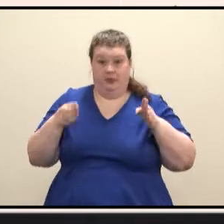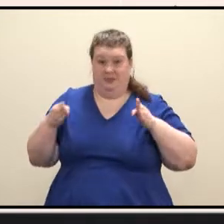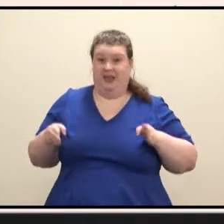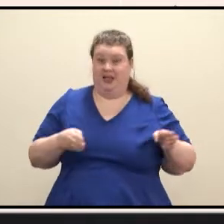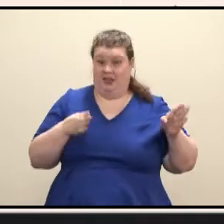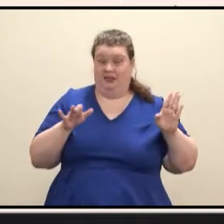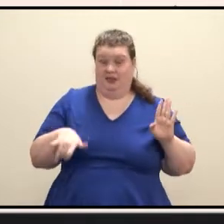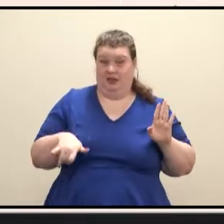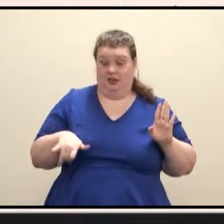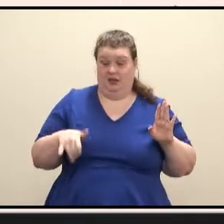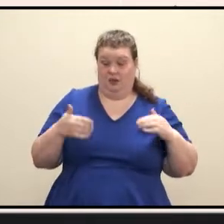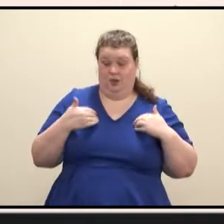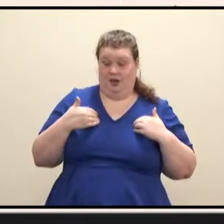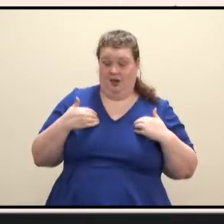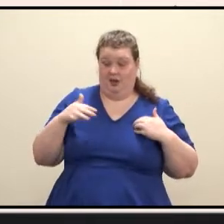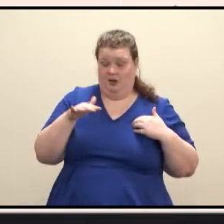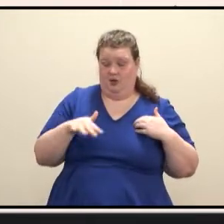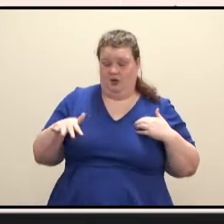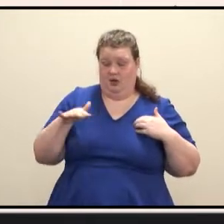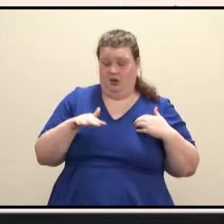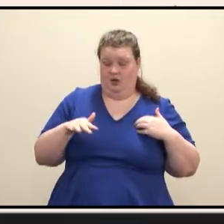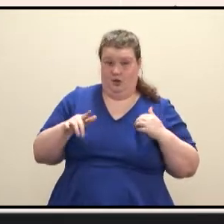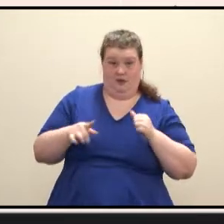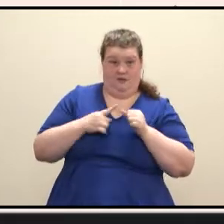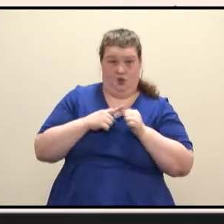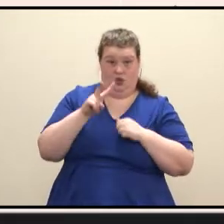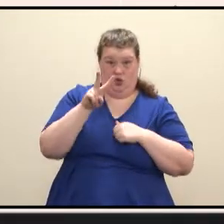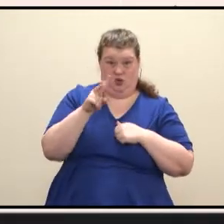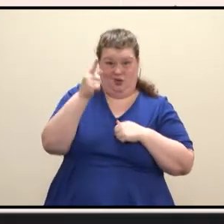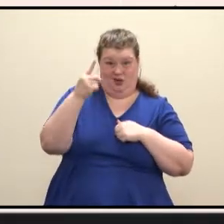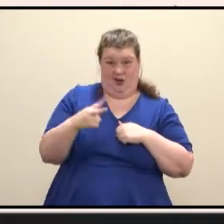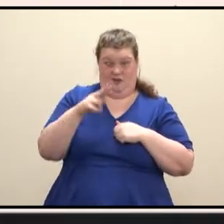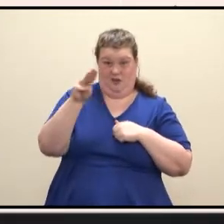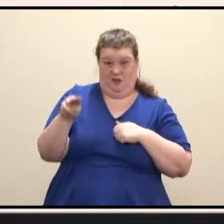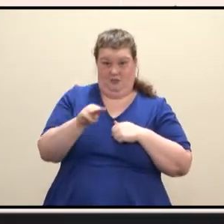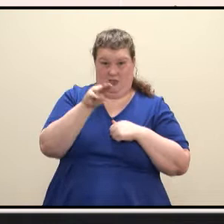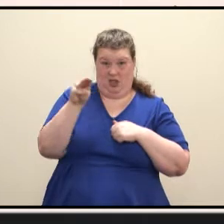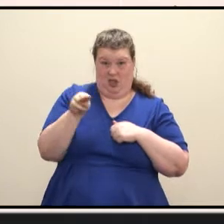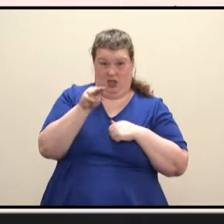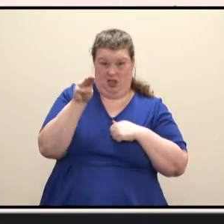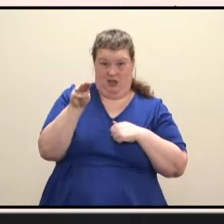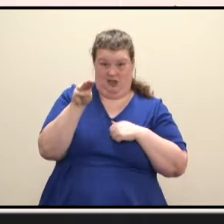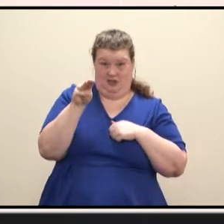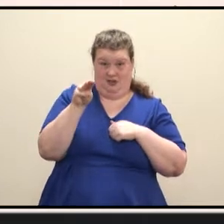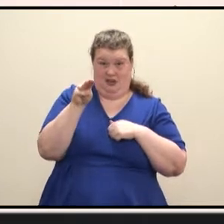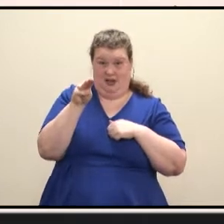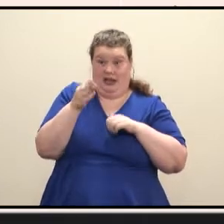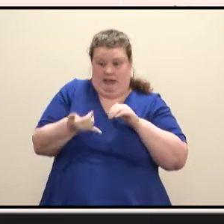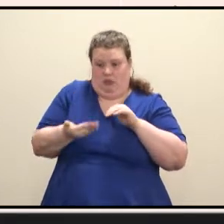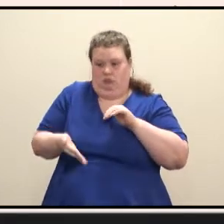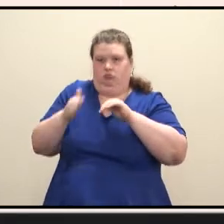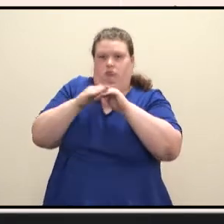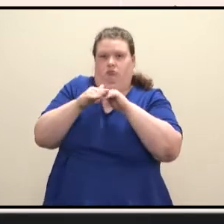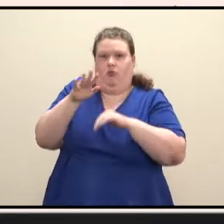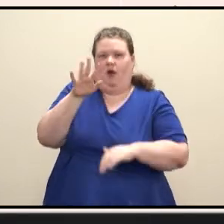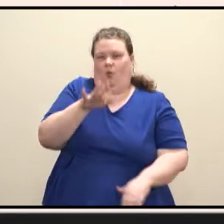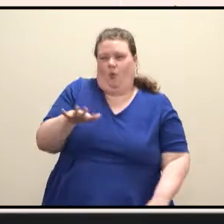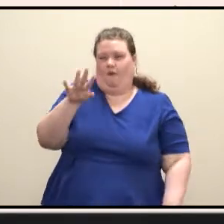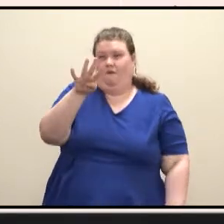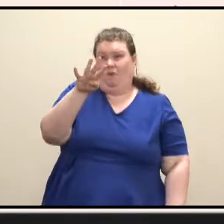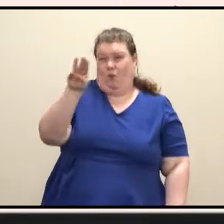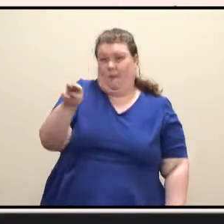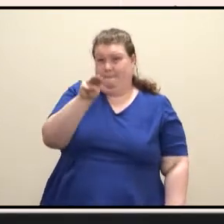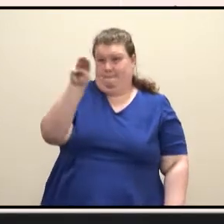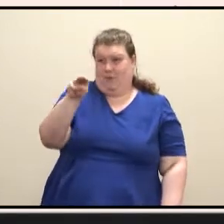of, we had about $2.5 million originally, and then we've identified up to about $4 million that we could move. So we're looking at